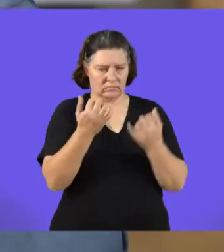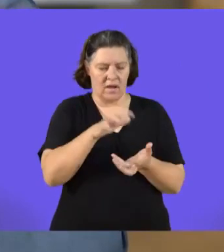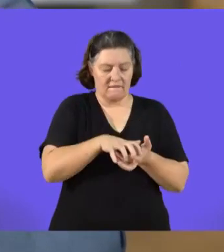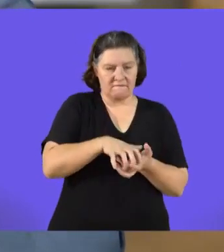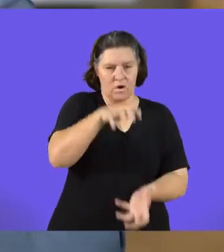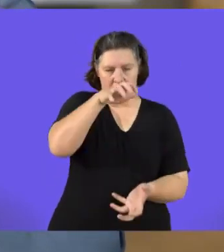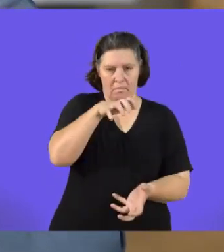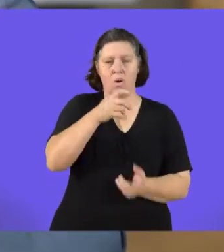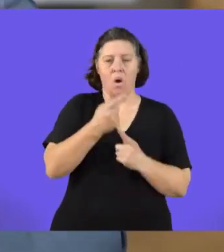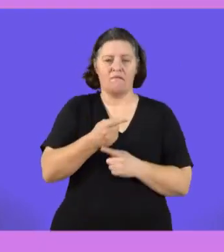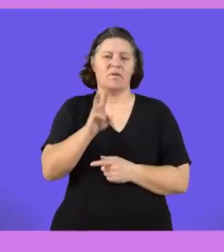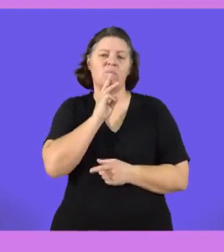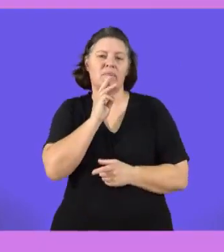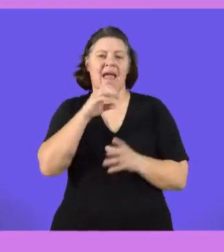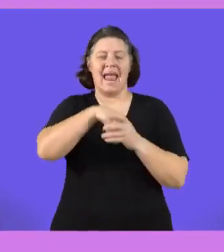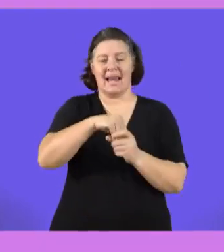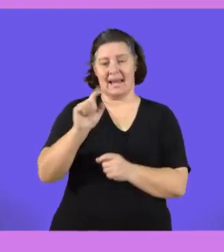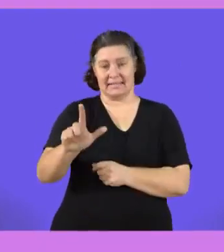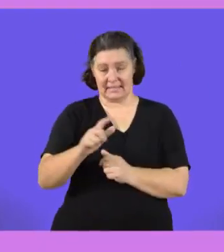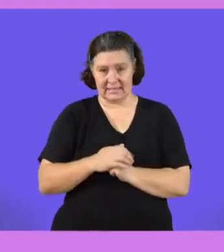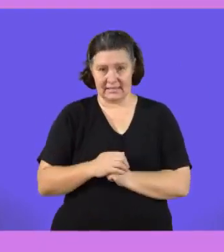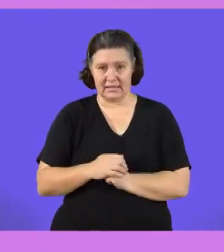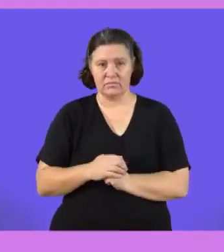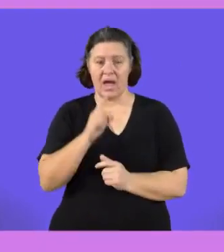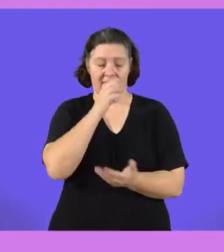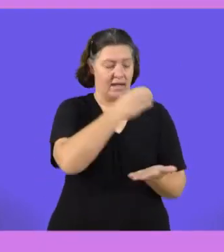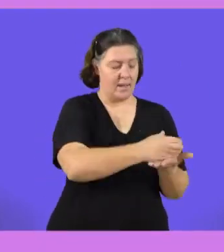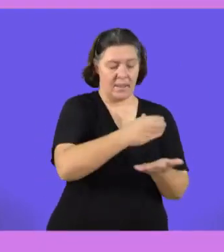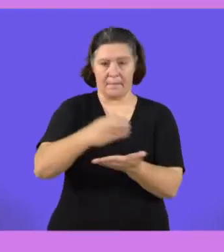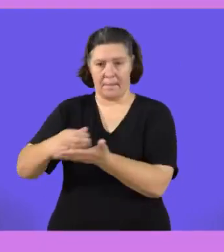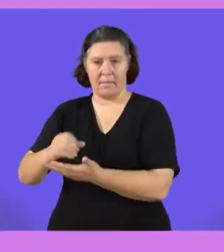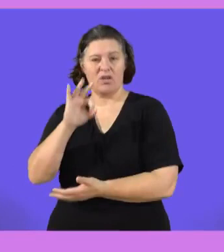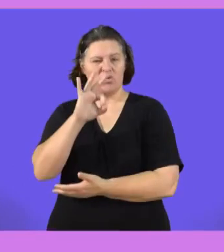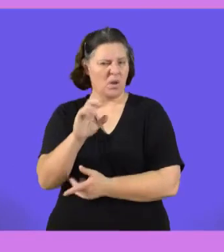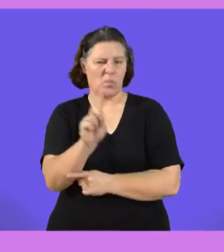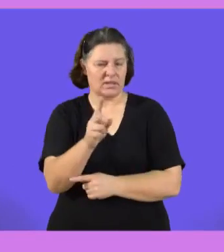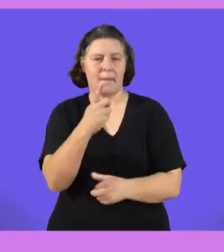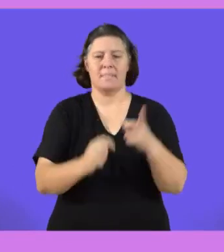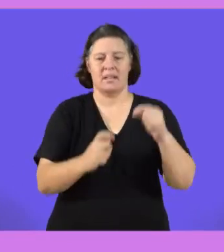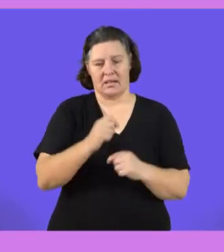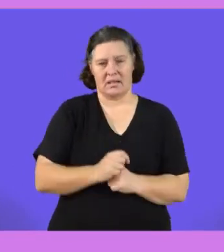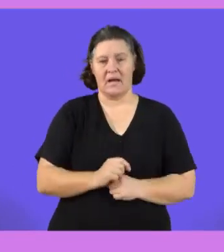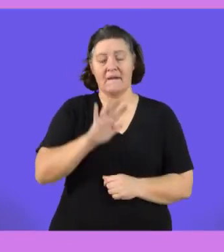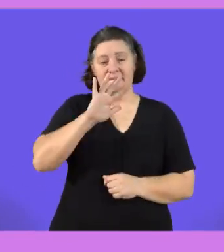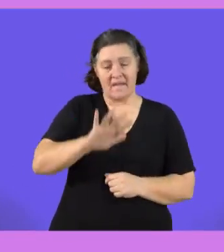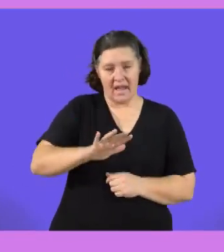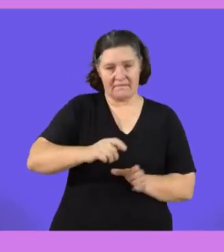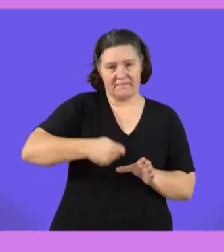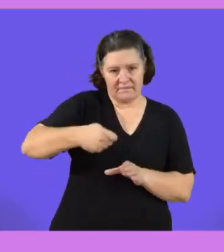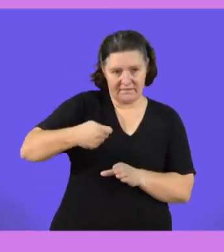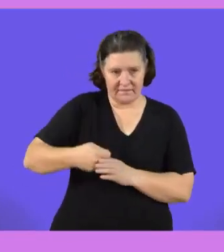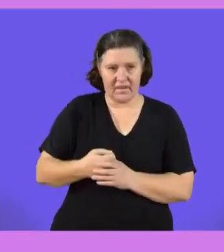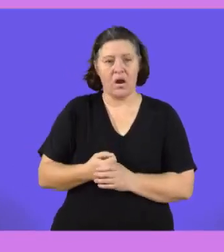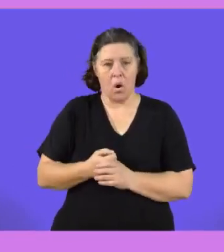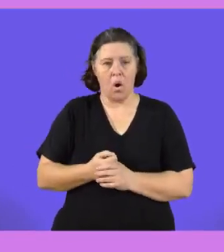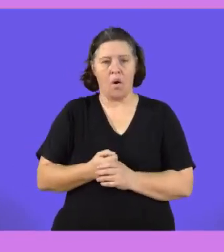total volume of liquid in liters, right? So I have 3 cups of milk, I have 5 tablespoons of food